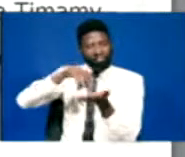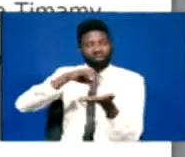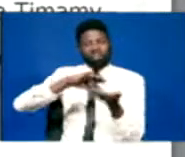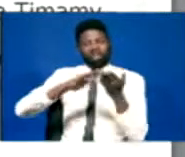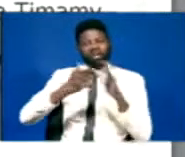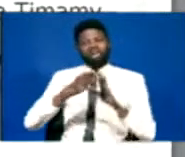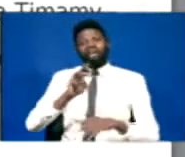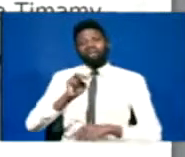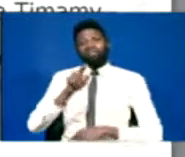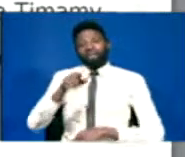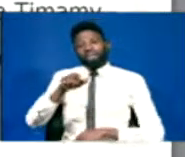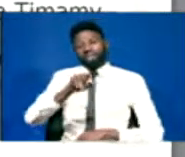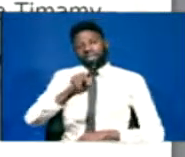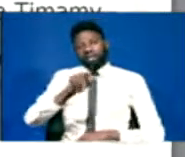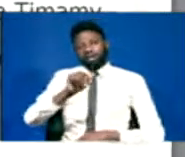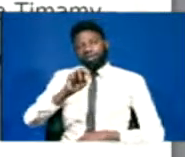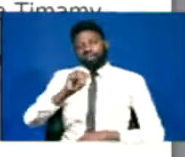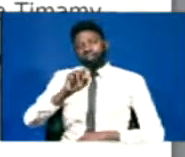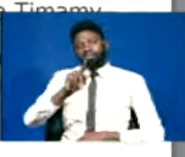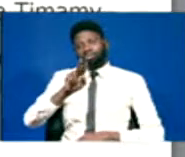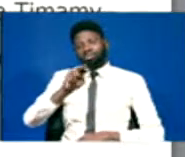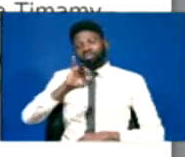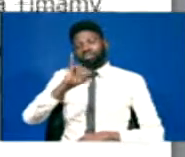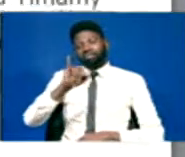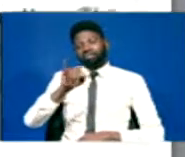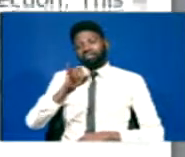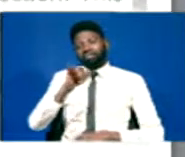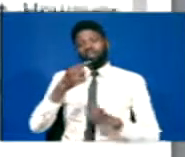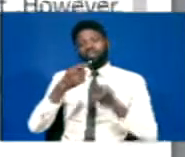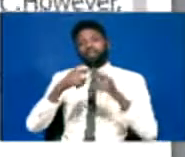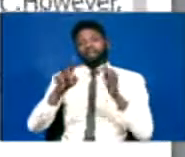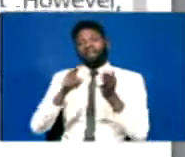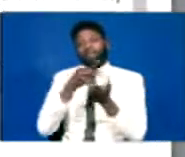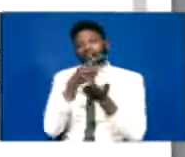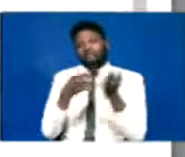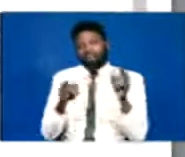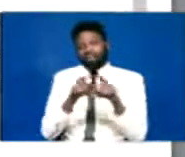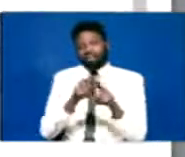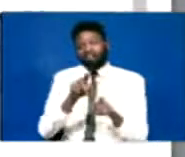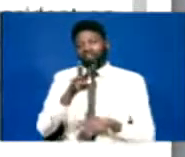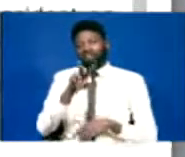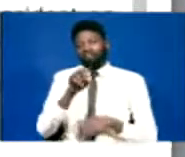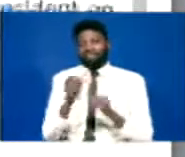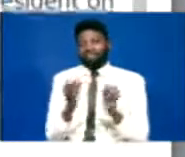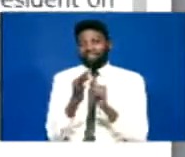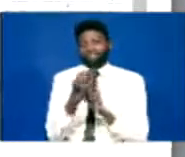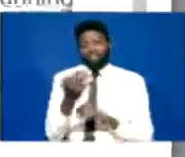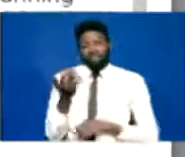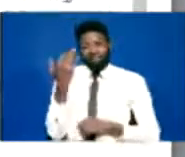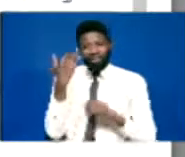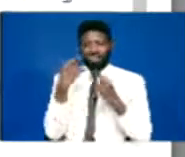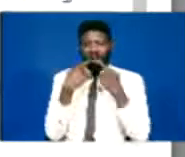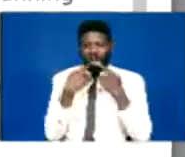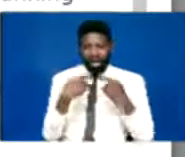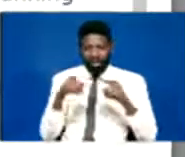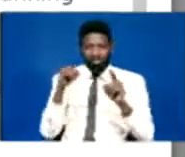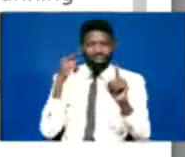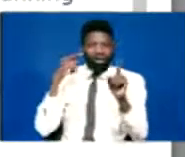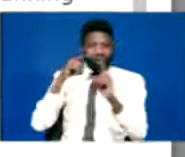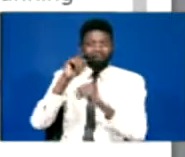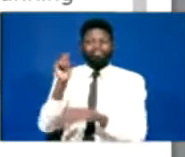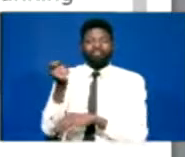for Kamukunji, but was unsuccessful. In 2013, as he had earlier on declared his presidential bid,